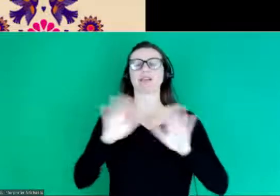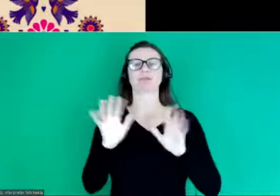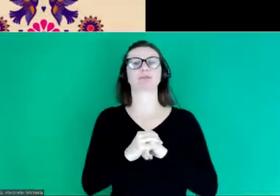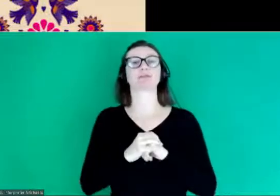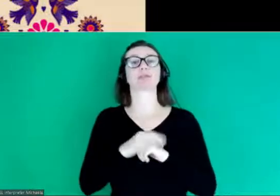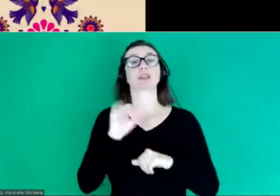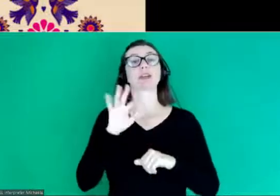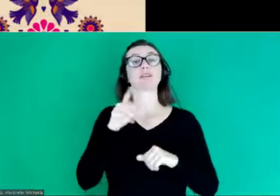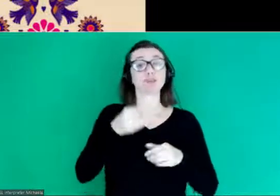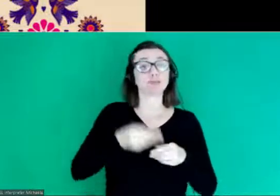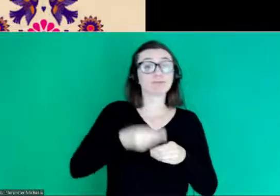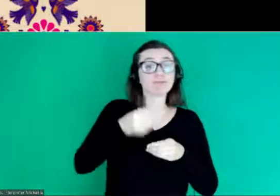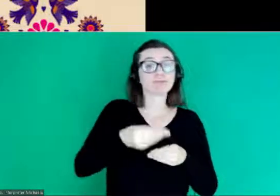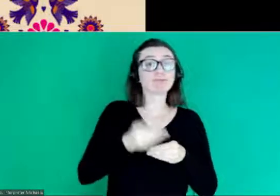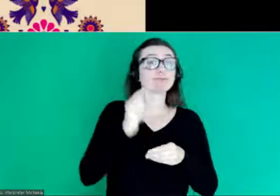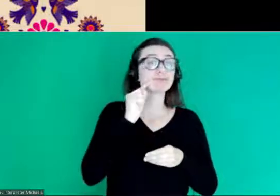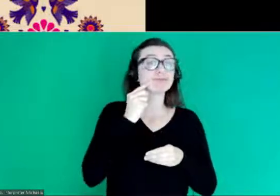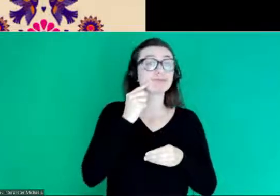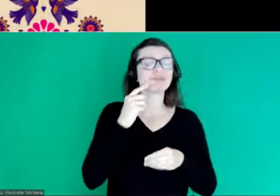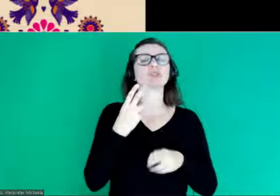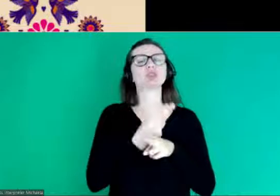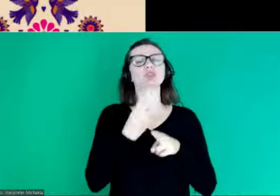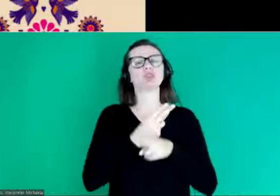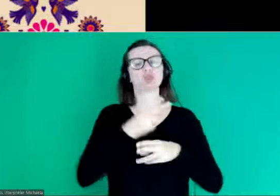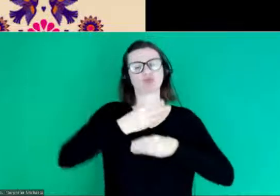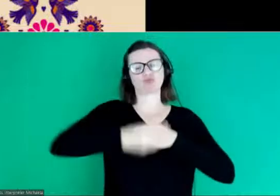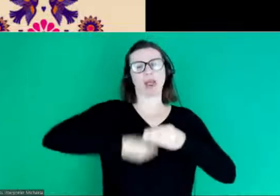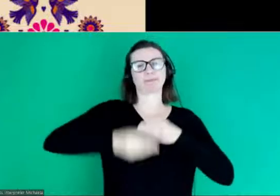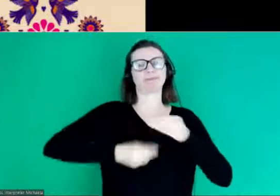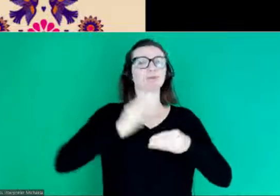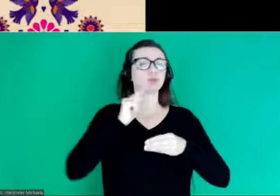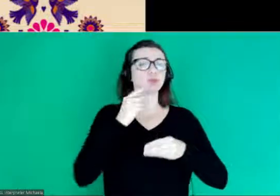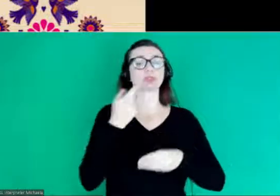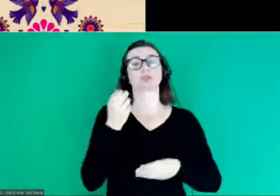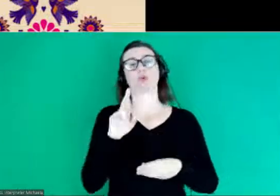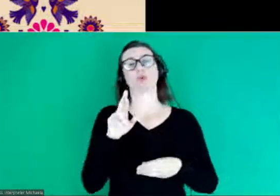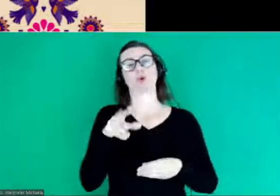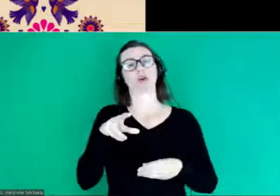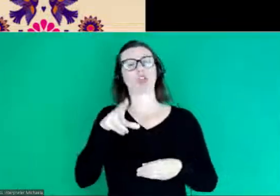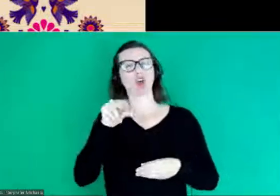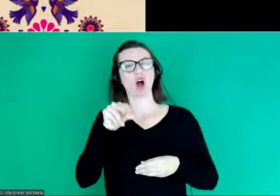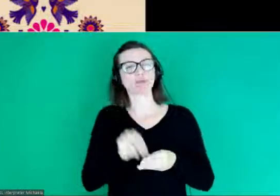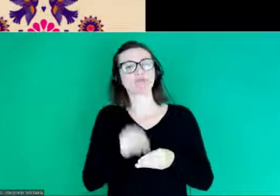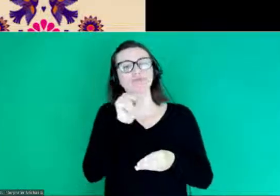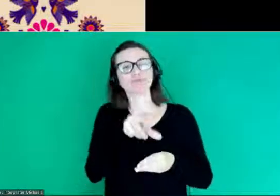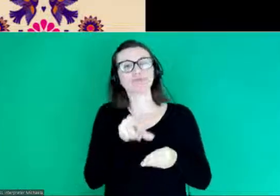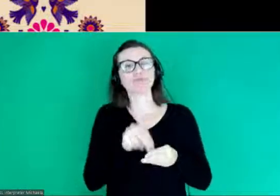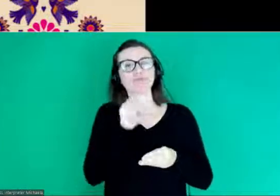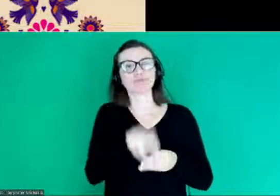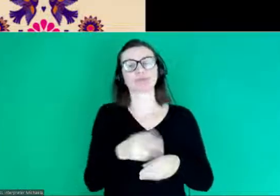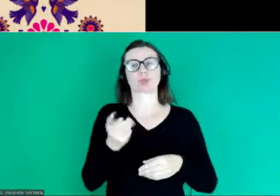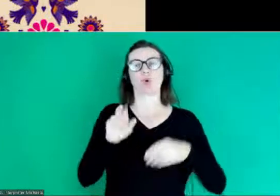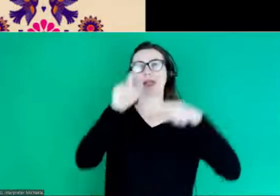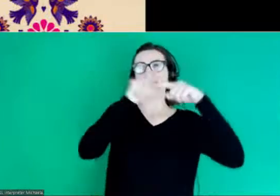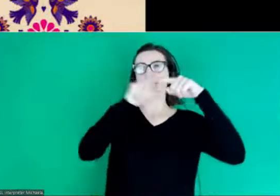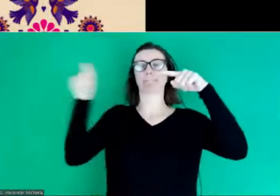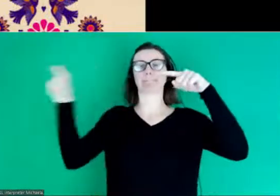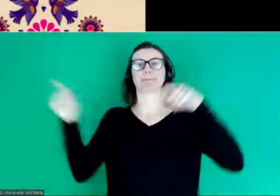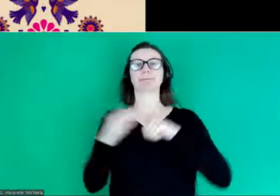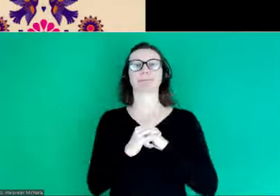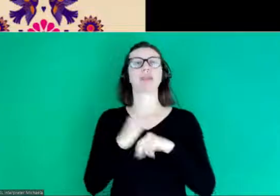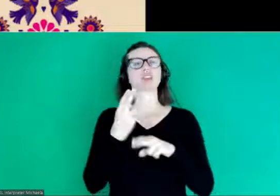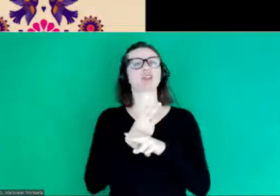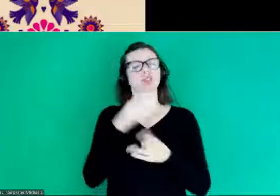treats, use pre-wrapped treats or thongs or hang it up, and use hand sanitizer